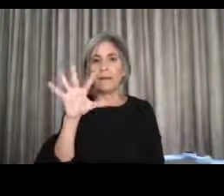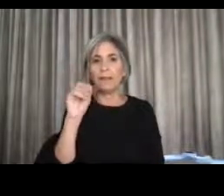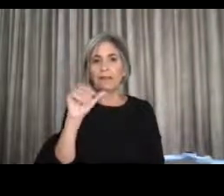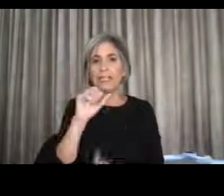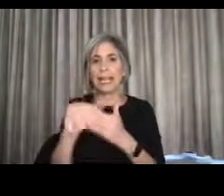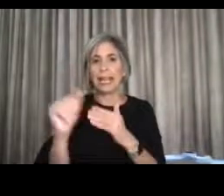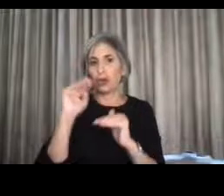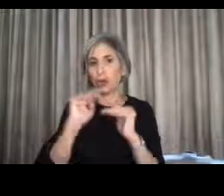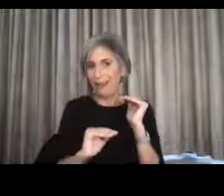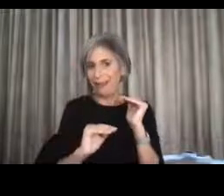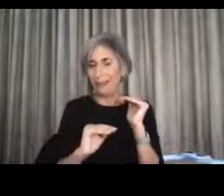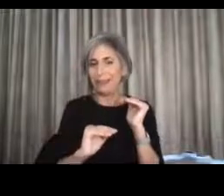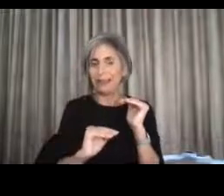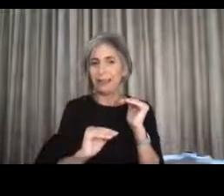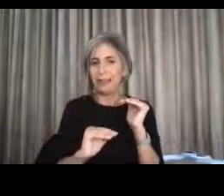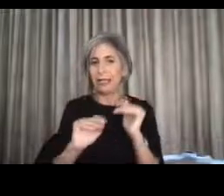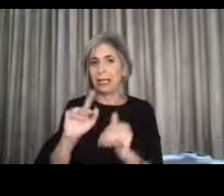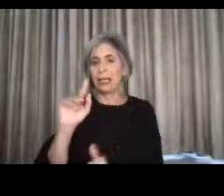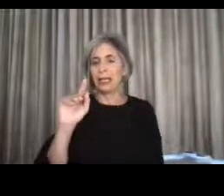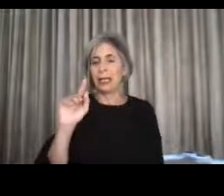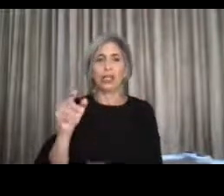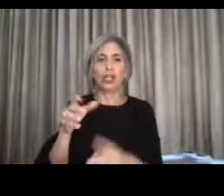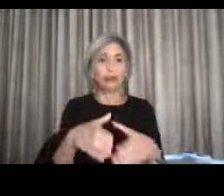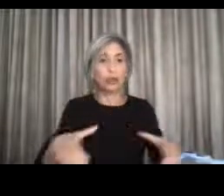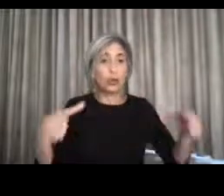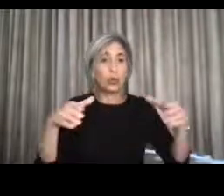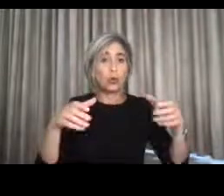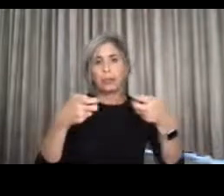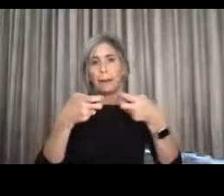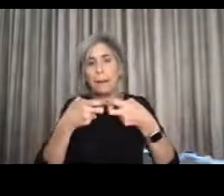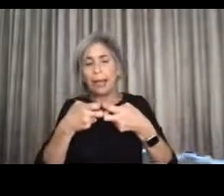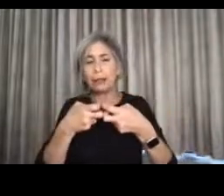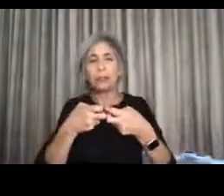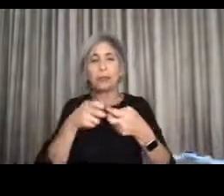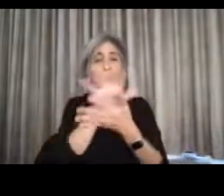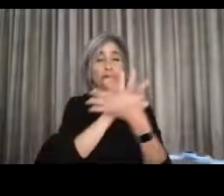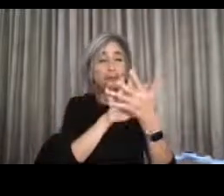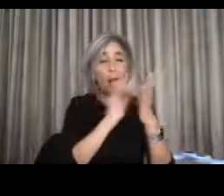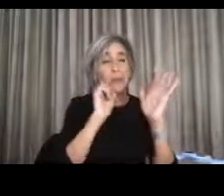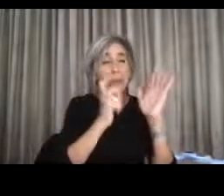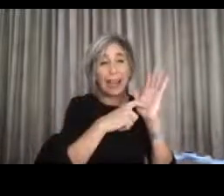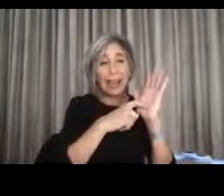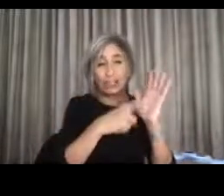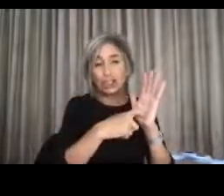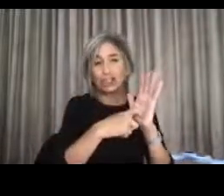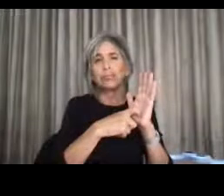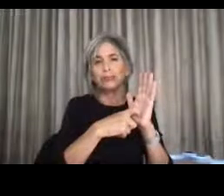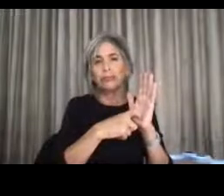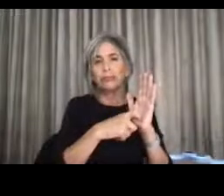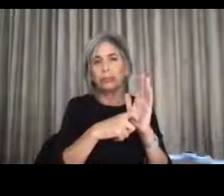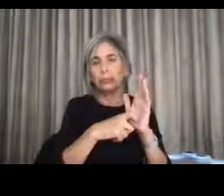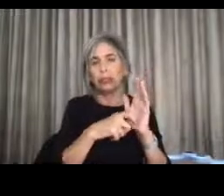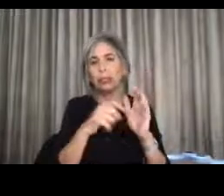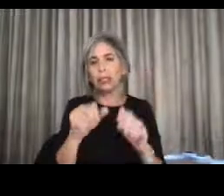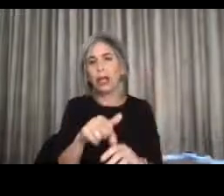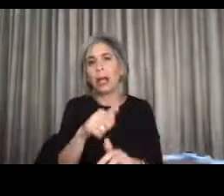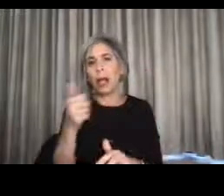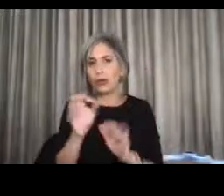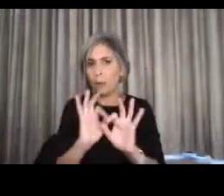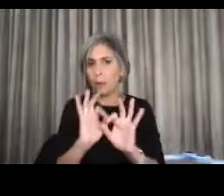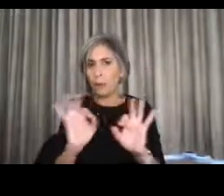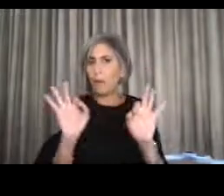less, tarps and coolers, batteries, smoke detectors, and additional and very important